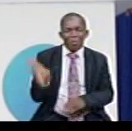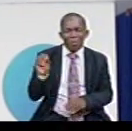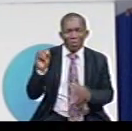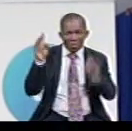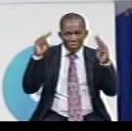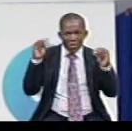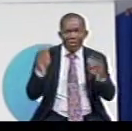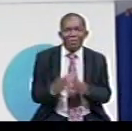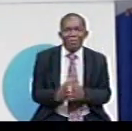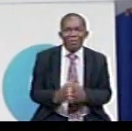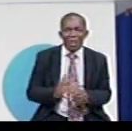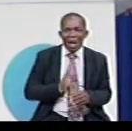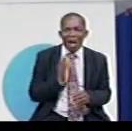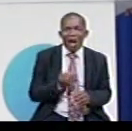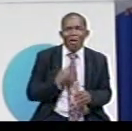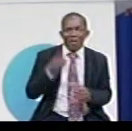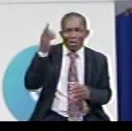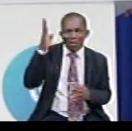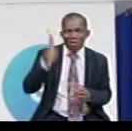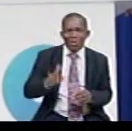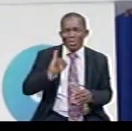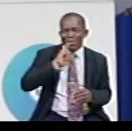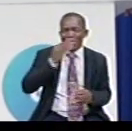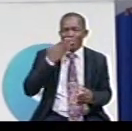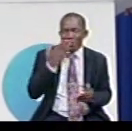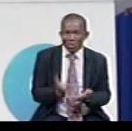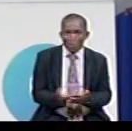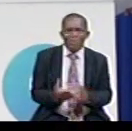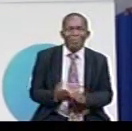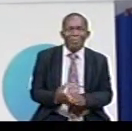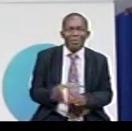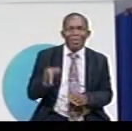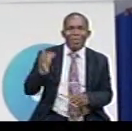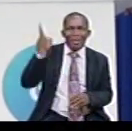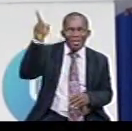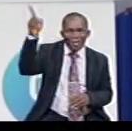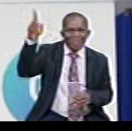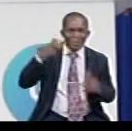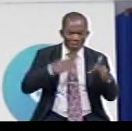Our God is good. His mercy endureth forever.